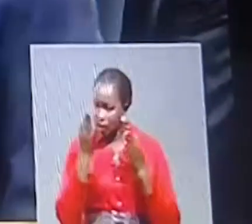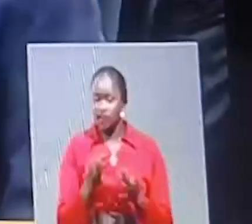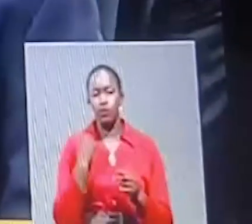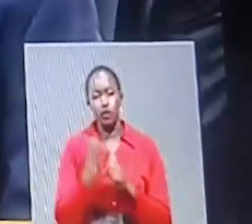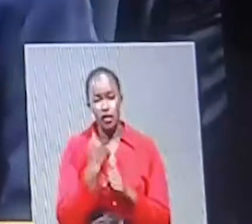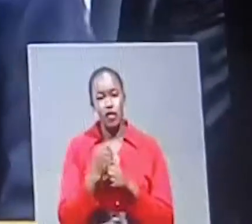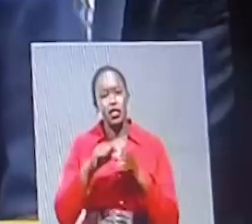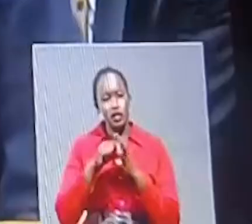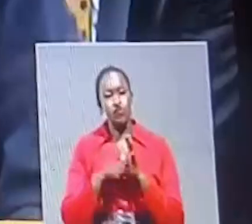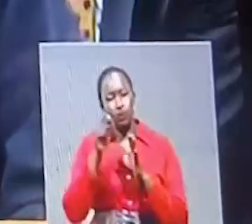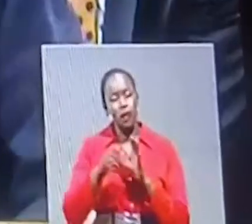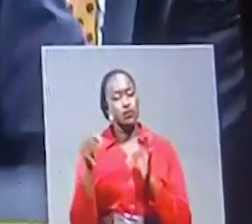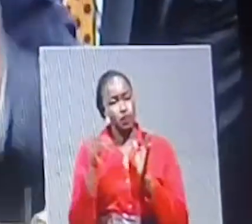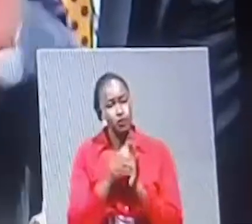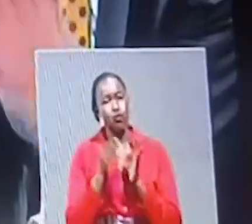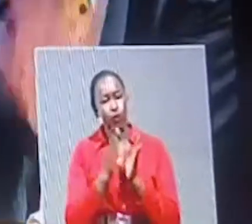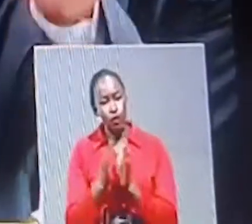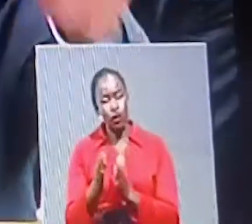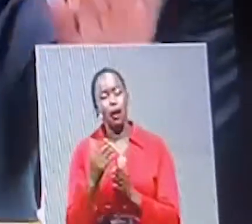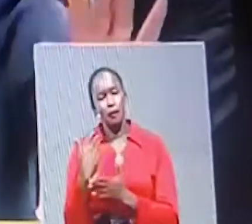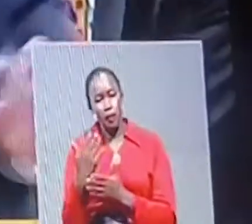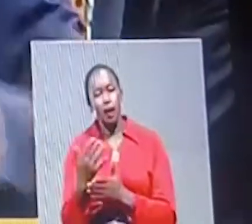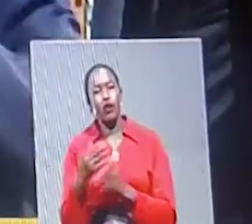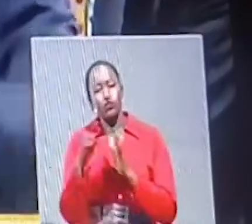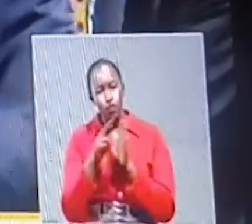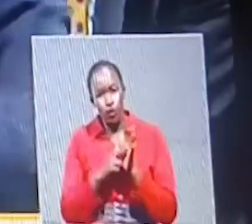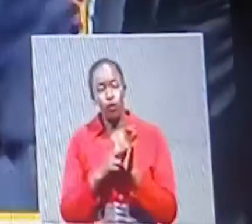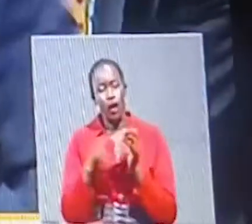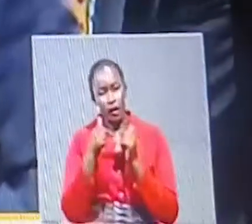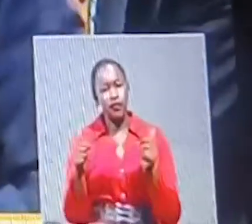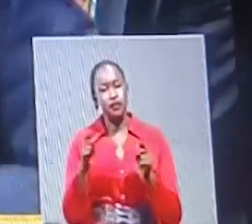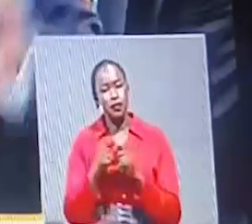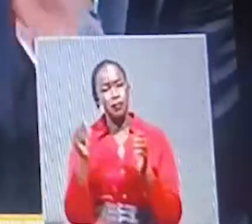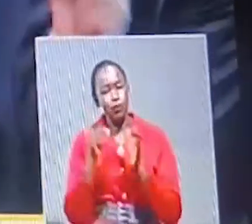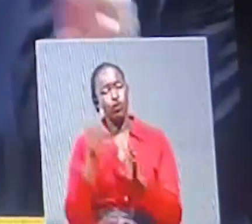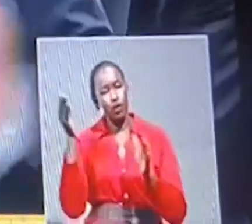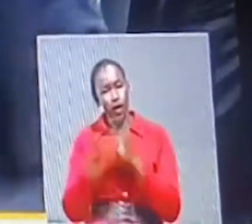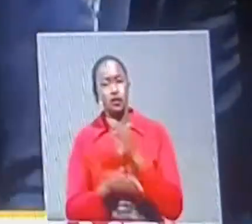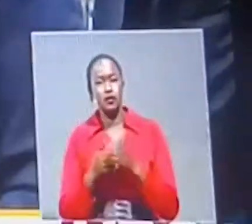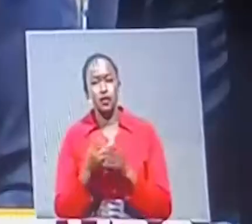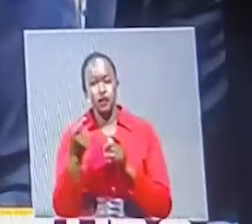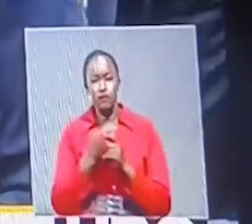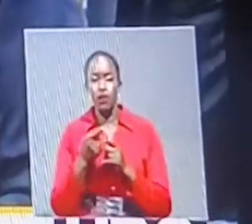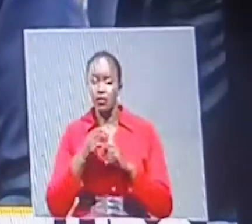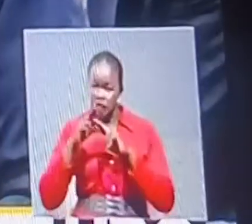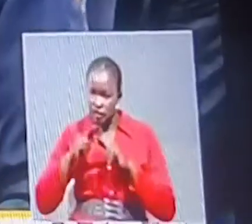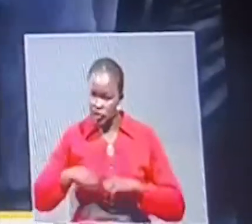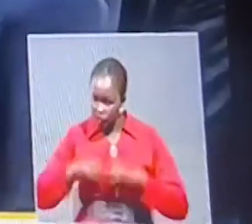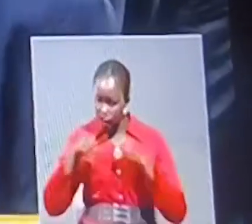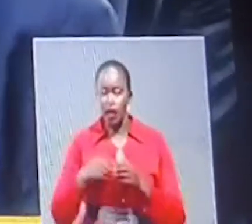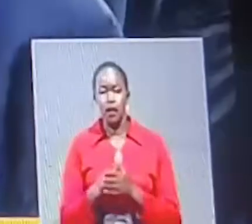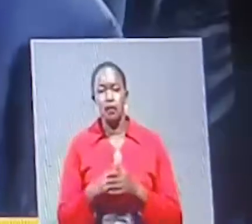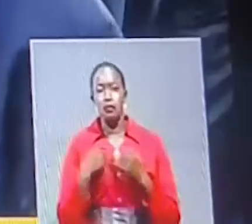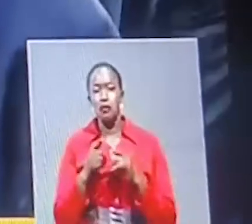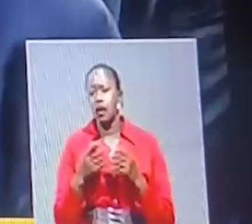matter should be put on the order paper. You rule against it, and it goes on the Hansard from the chair. But